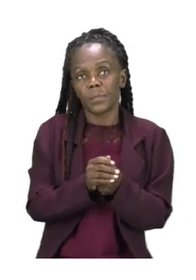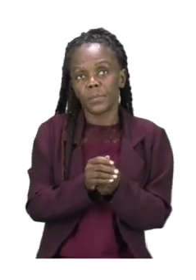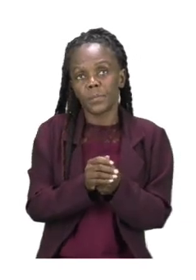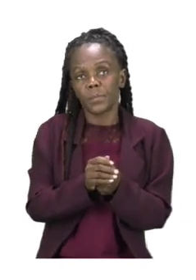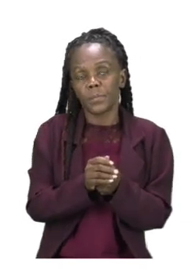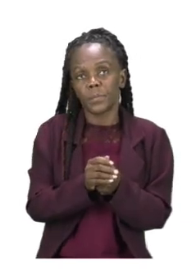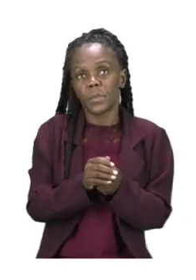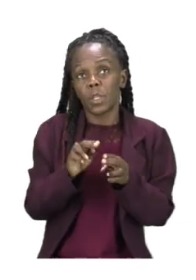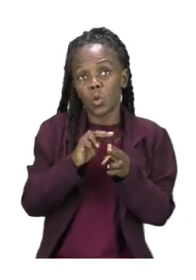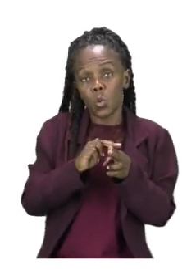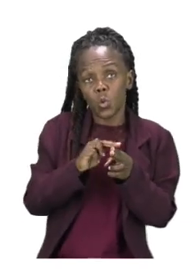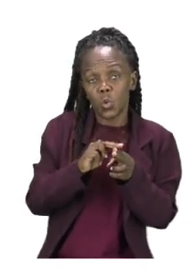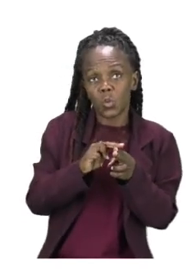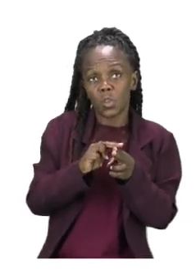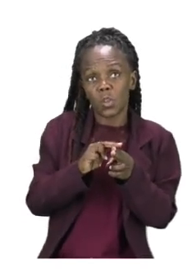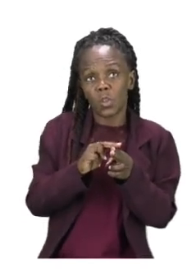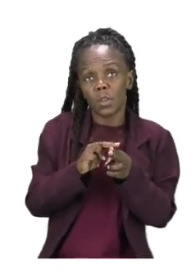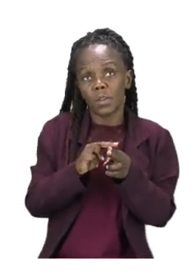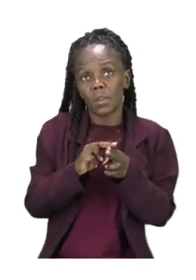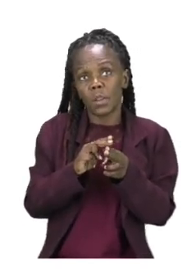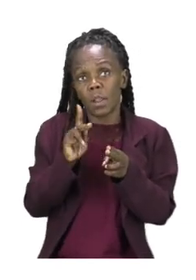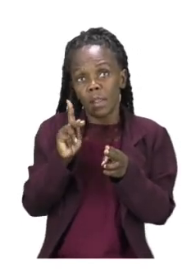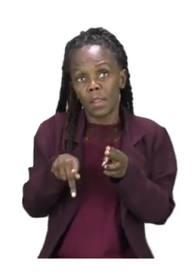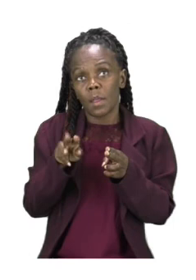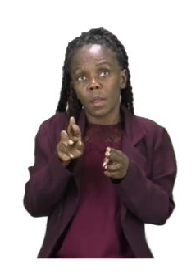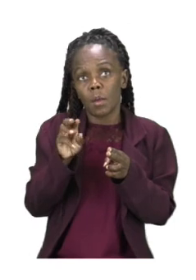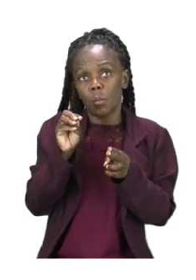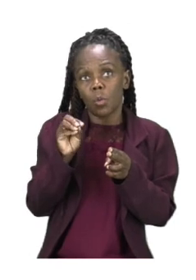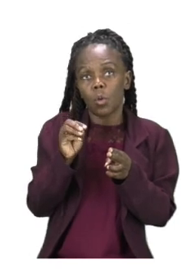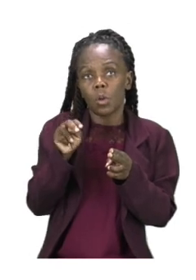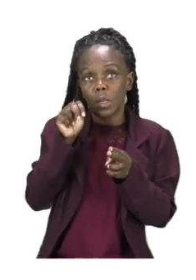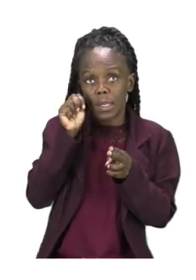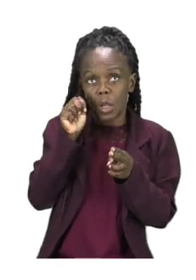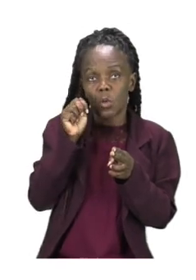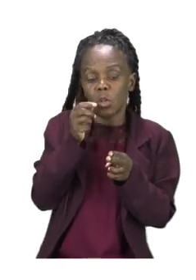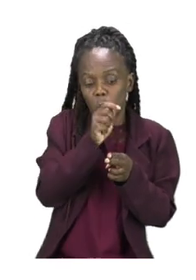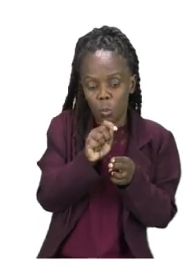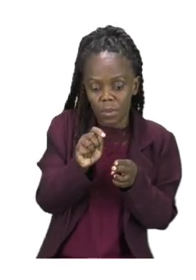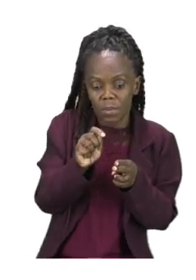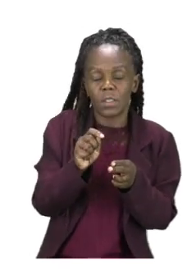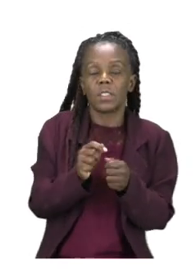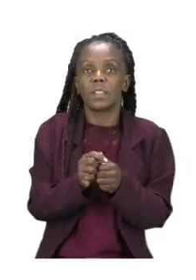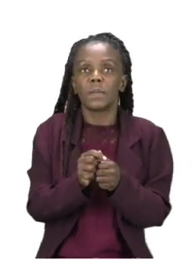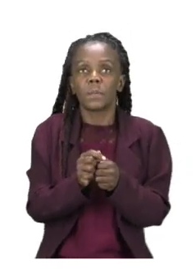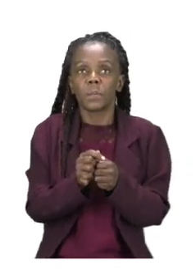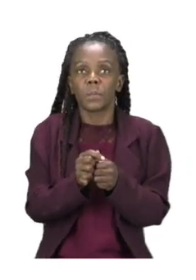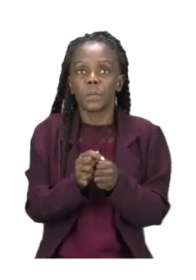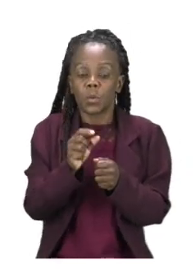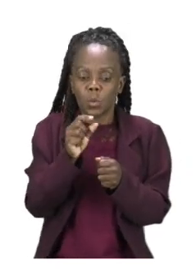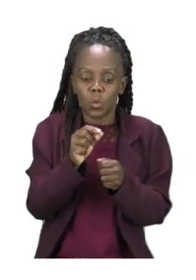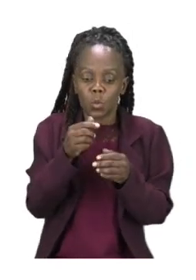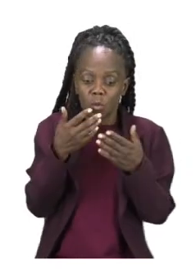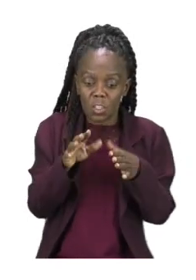personal pronouns to fill in the missing word to complete the sentence. Let's take a look at